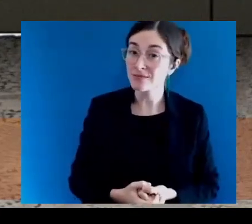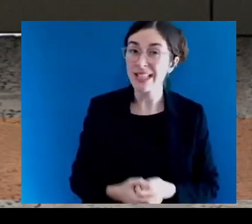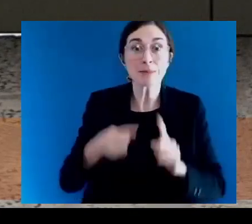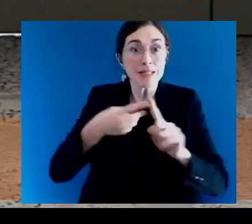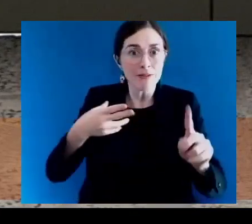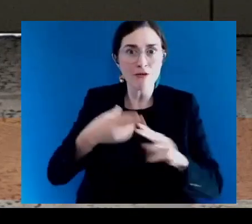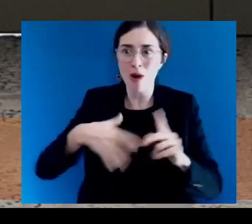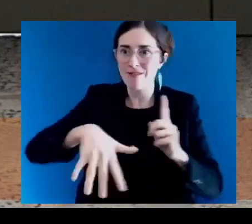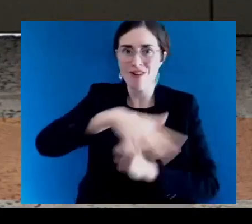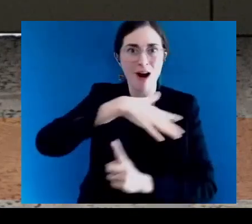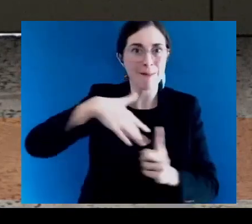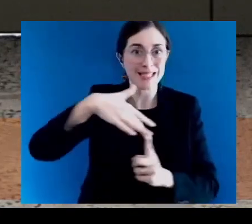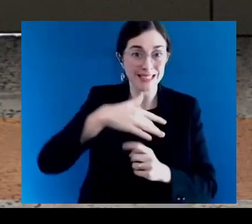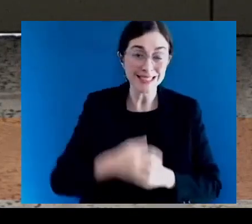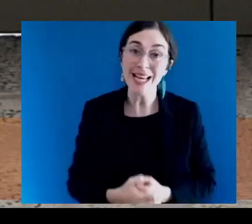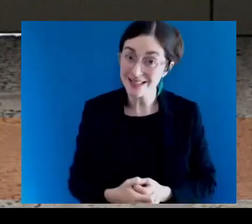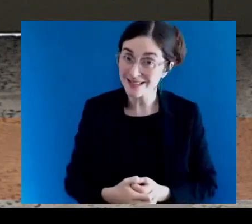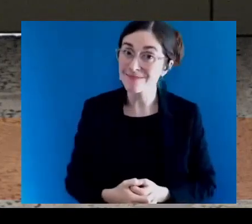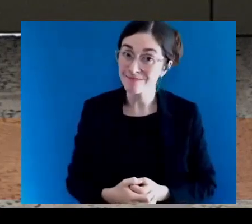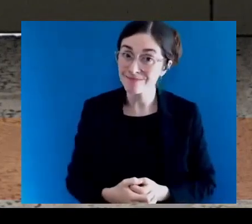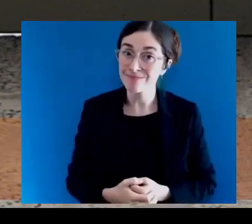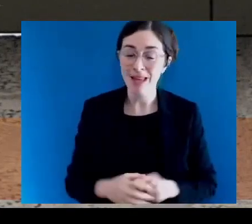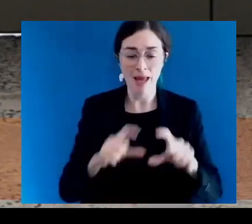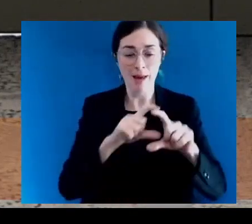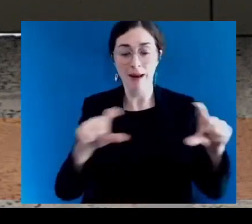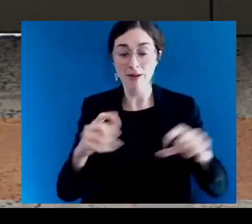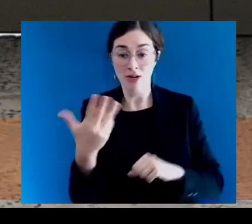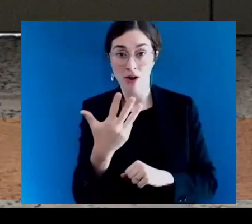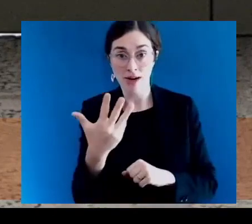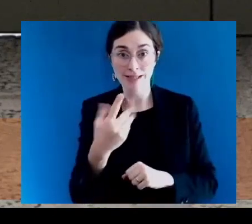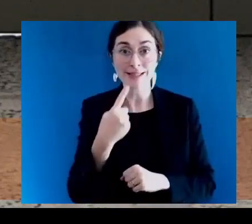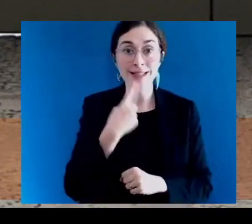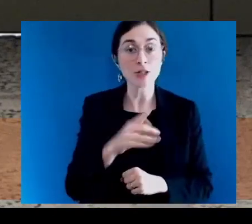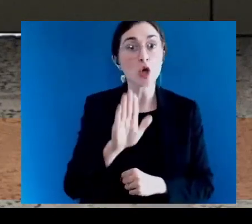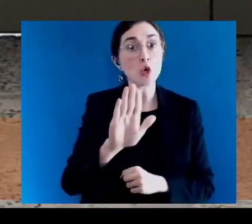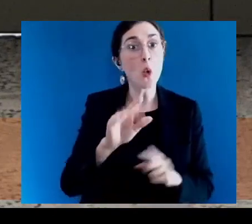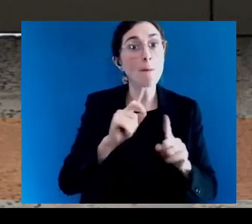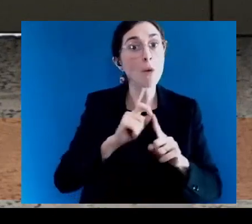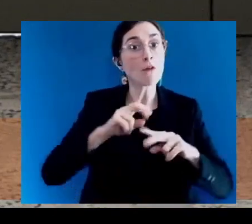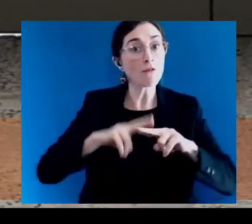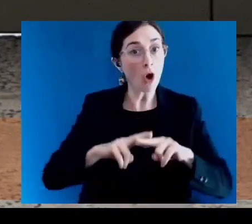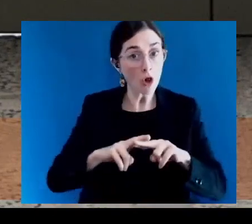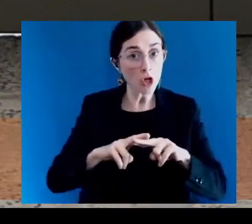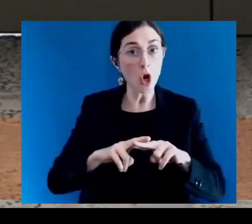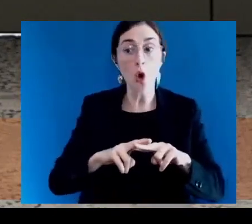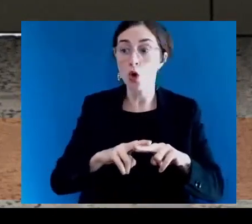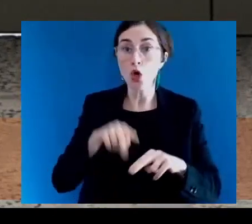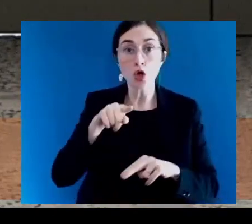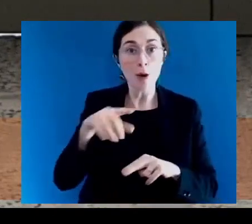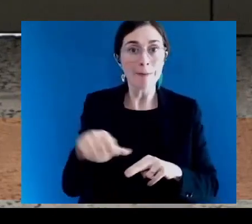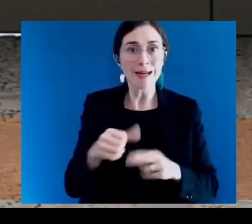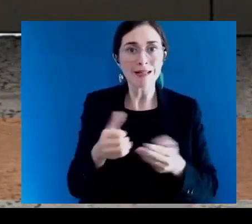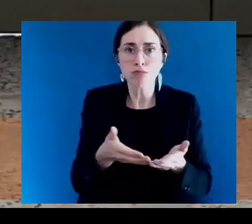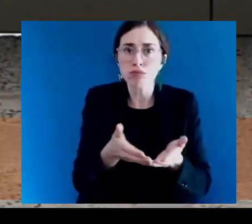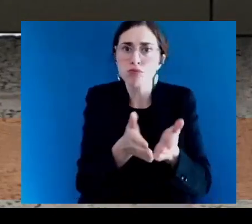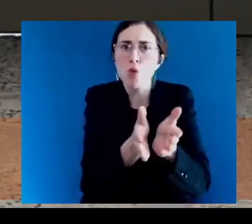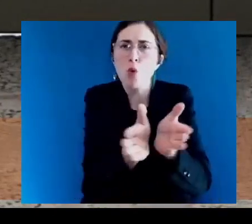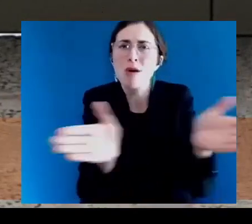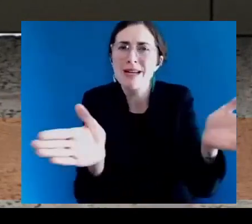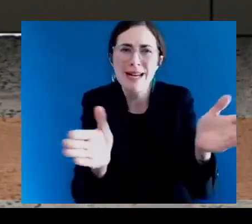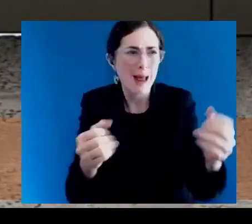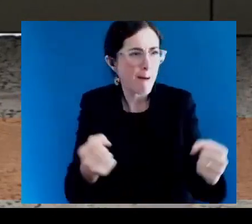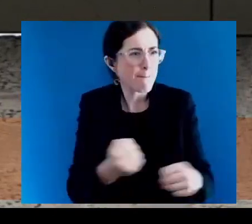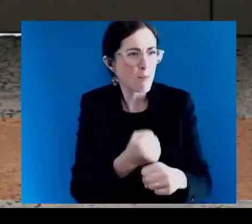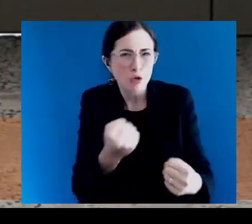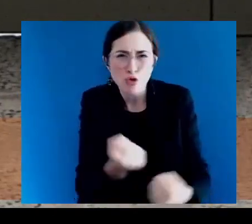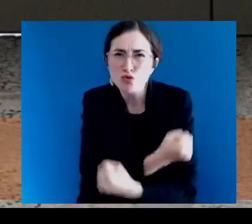Paragraph 19, you state that in your portfolios, this means broadening and strengthening the meaningful partnerships with